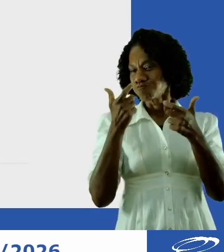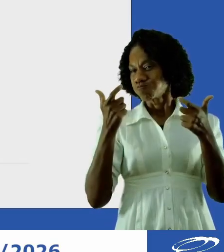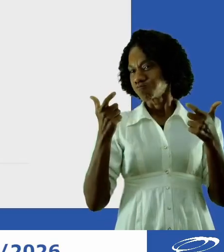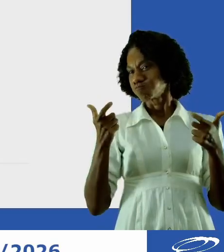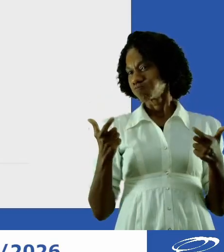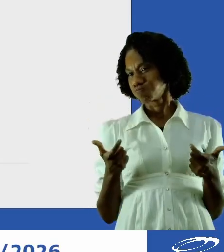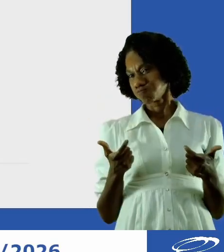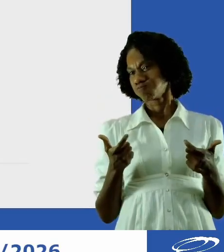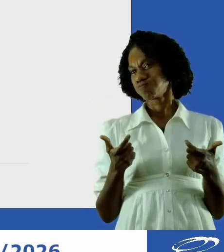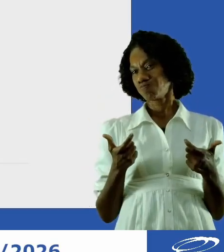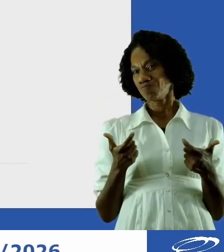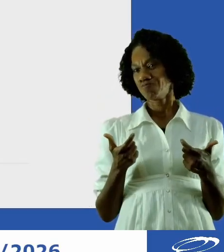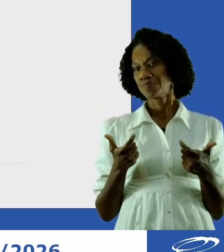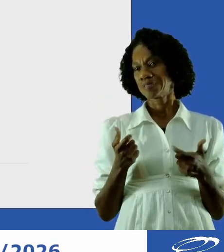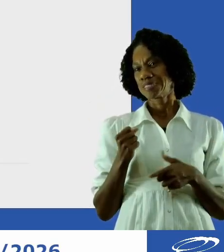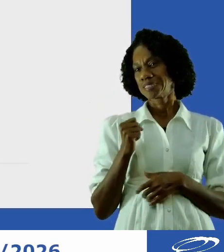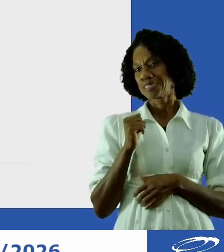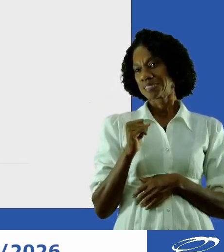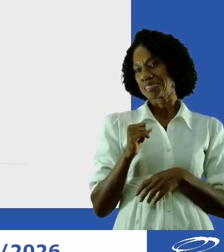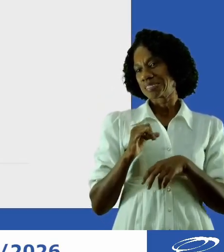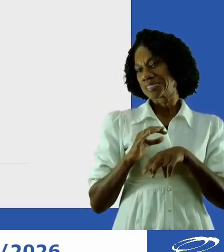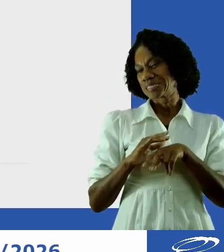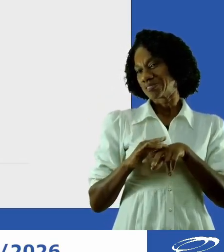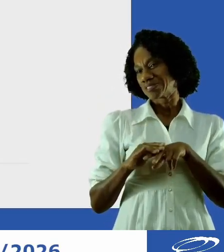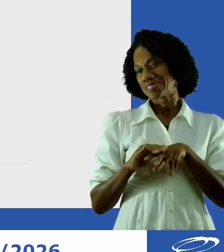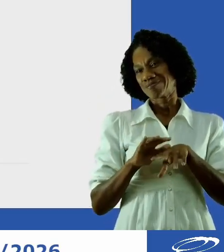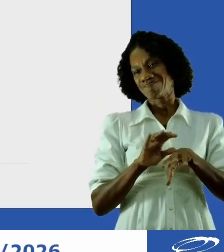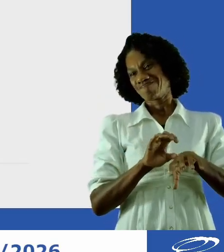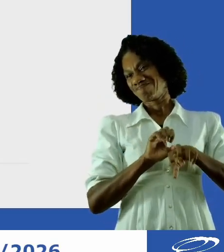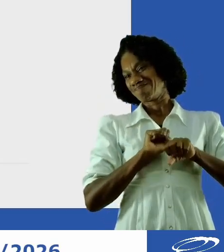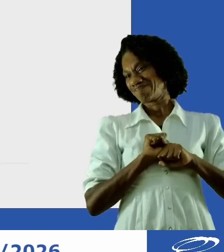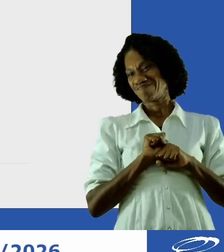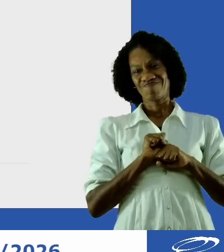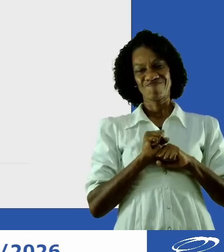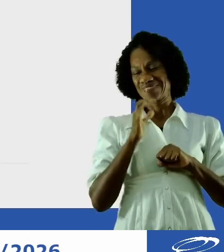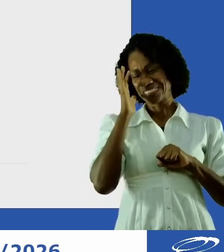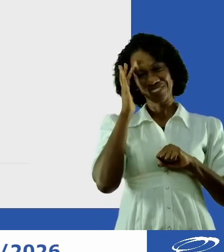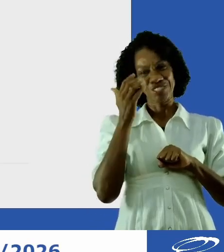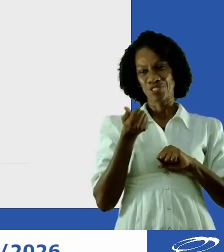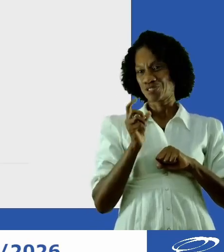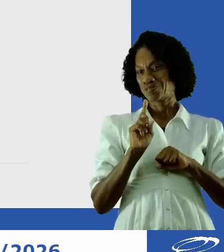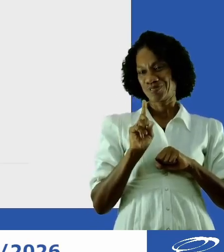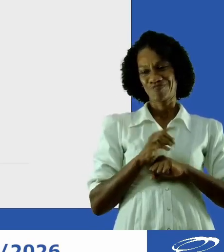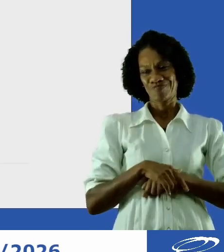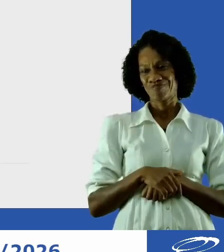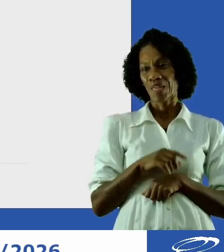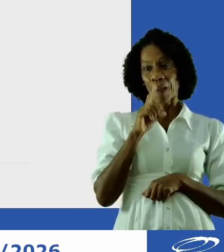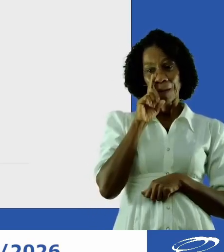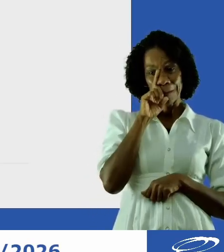consider that the infection is not eradicated. This is the European conception. And there is a second